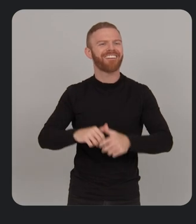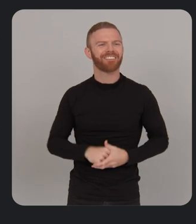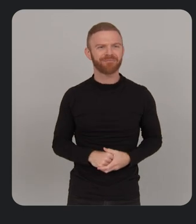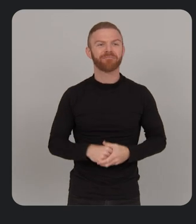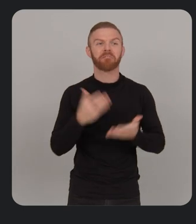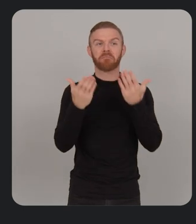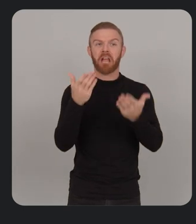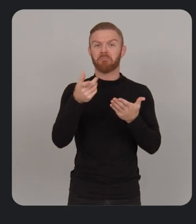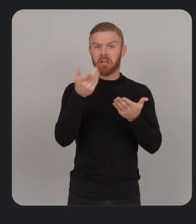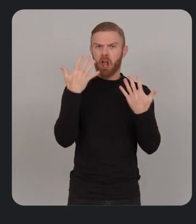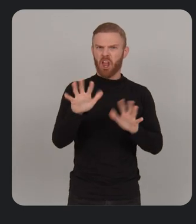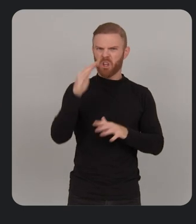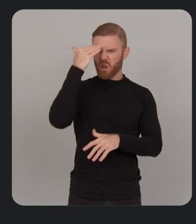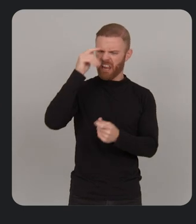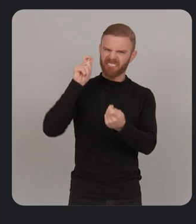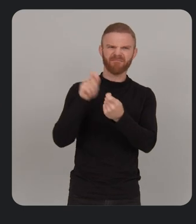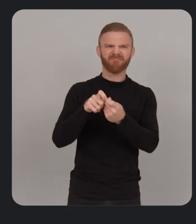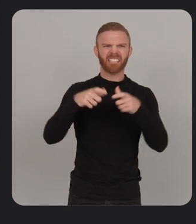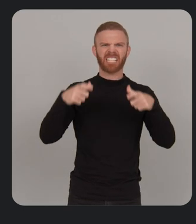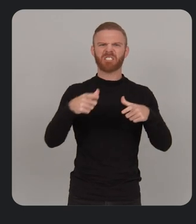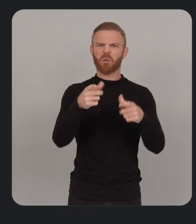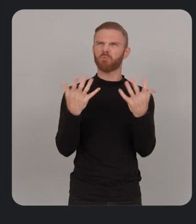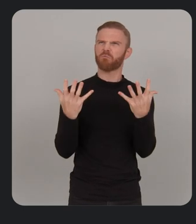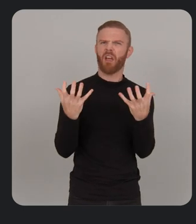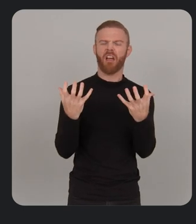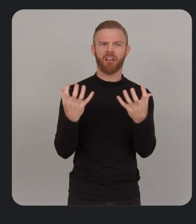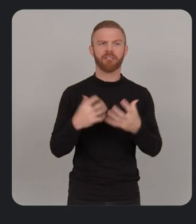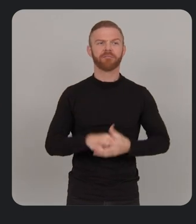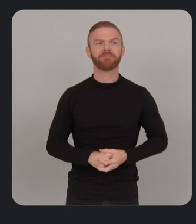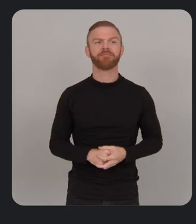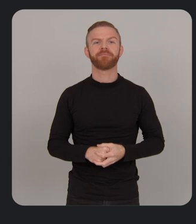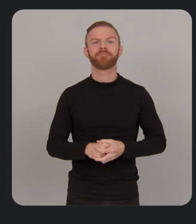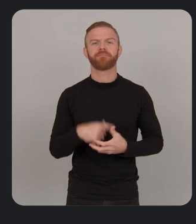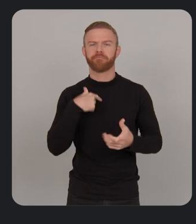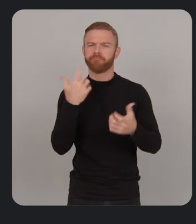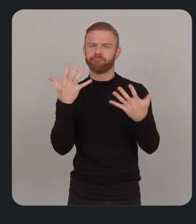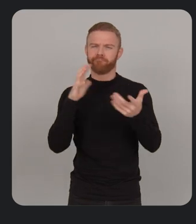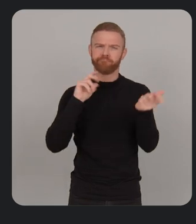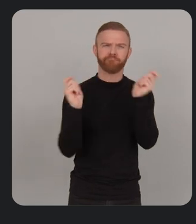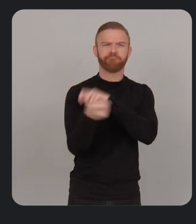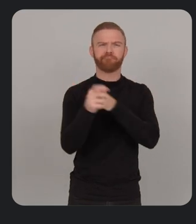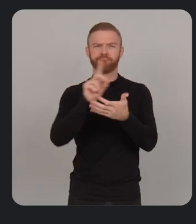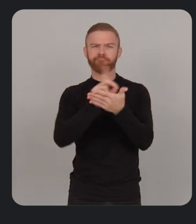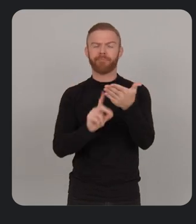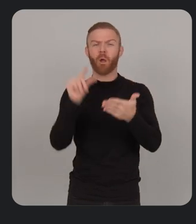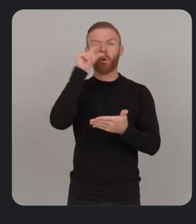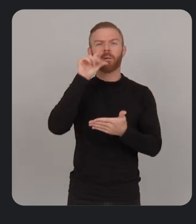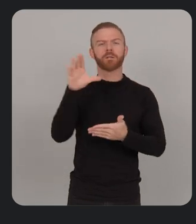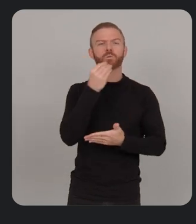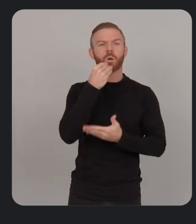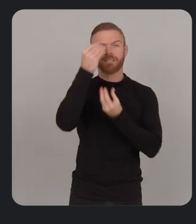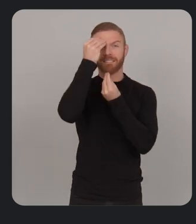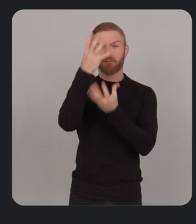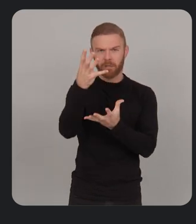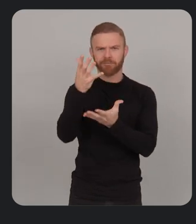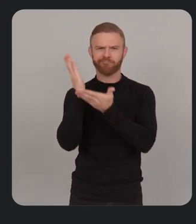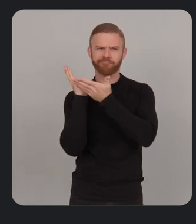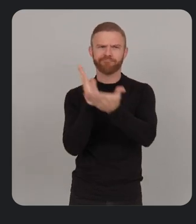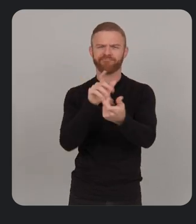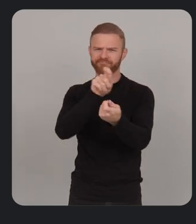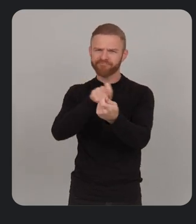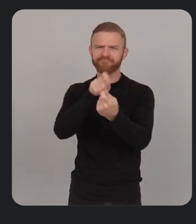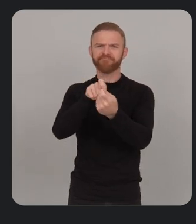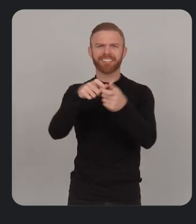maybe you already know exactly what dish you're craving. We're completely reorganizing Google's food information to bring you